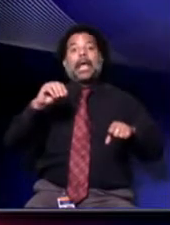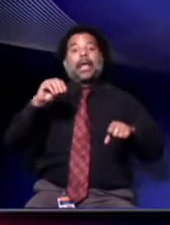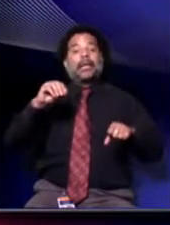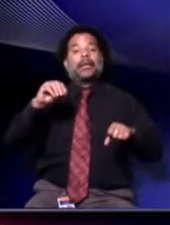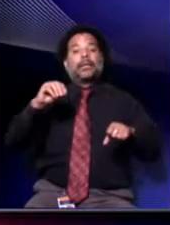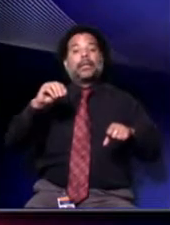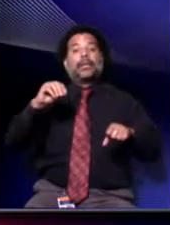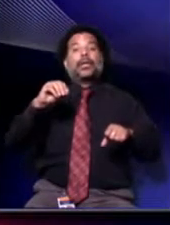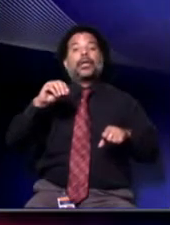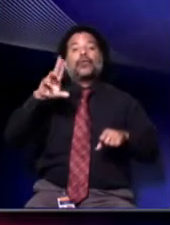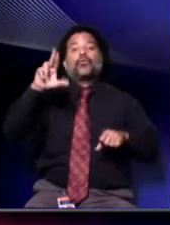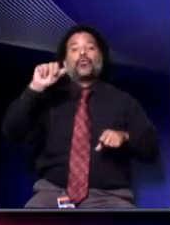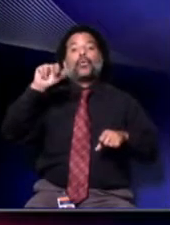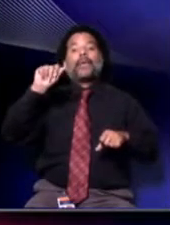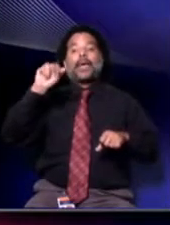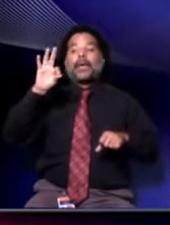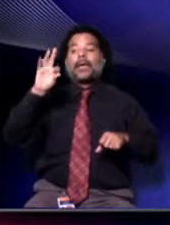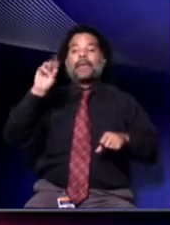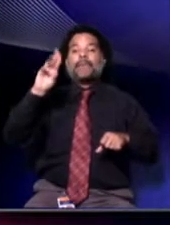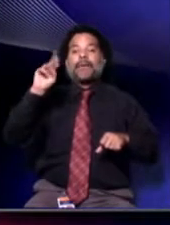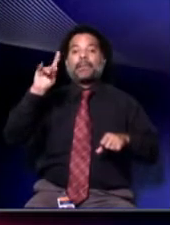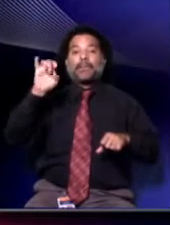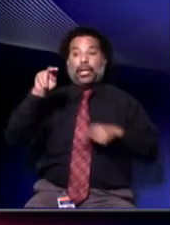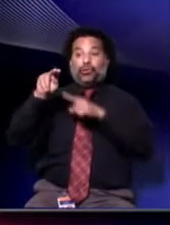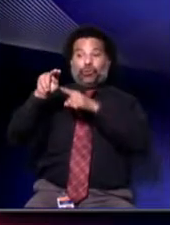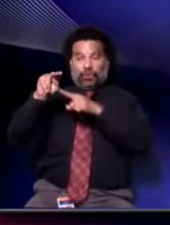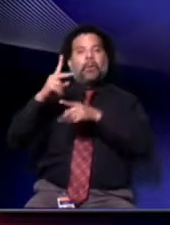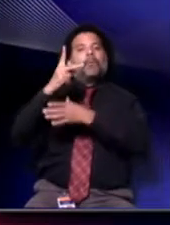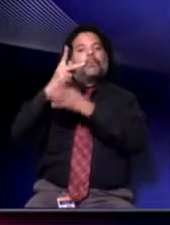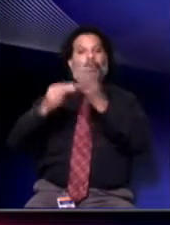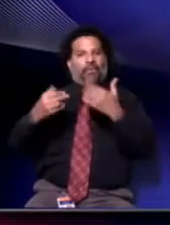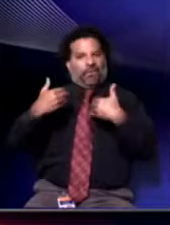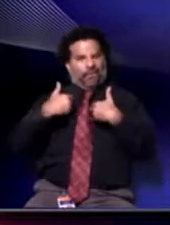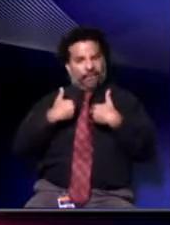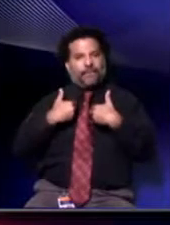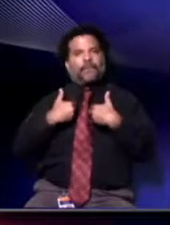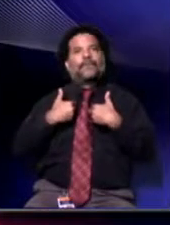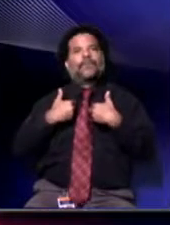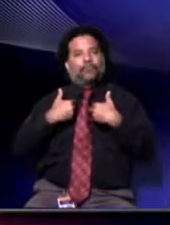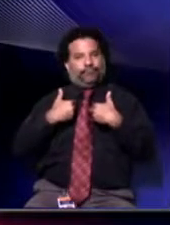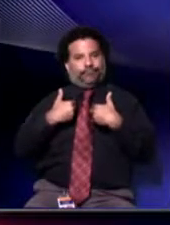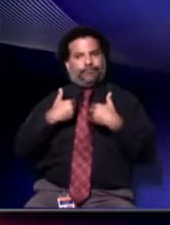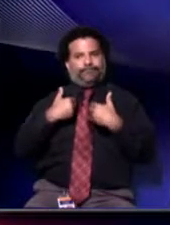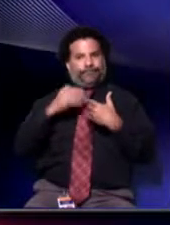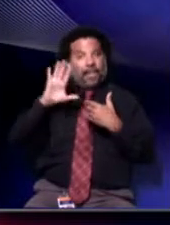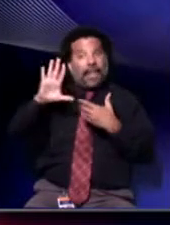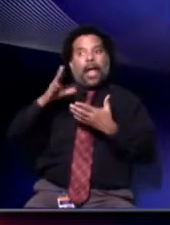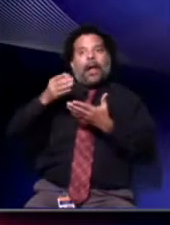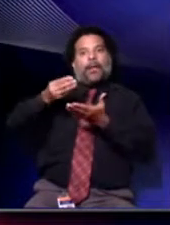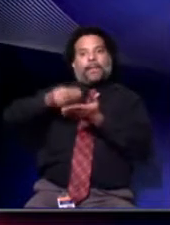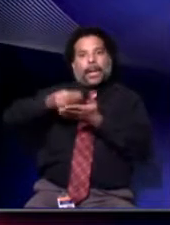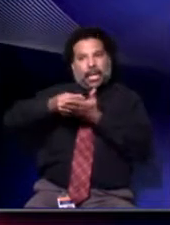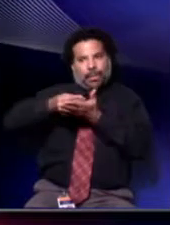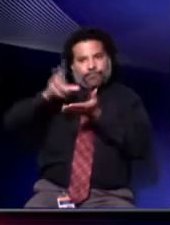Arizona Foundation also have significant commitments within their